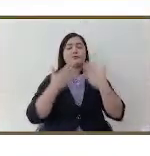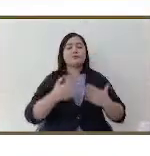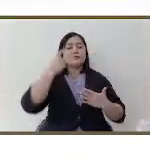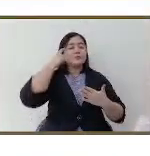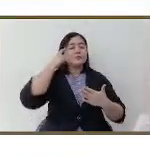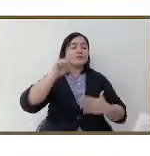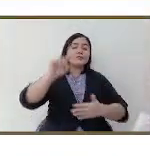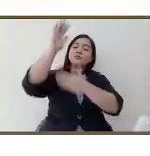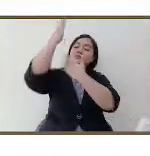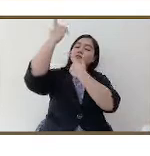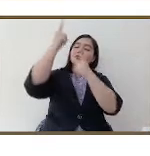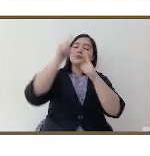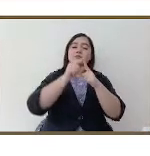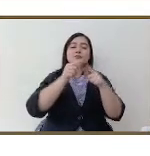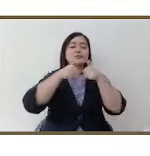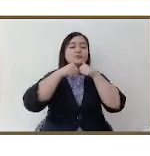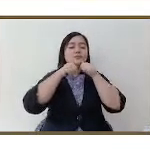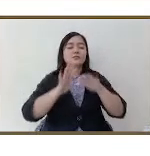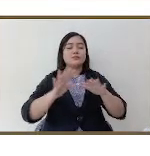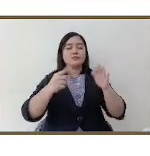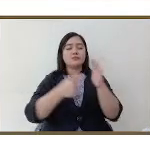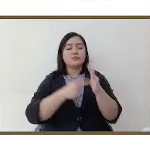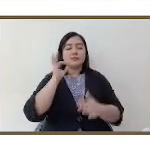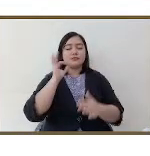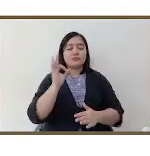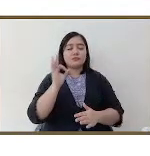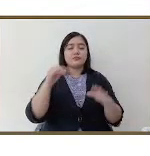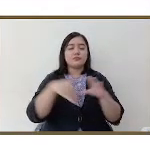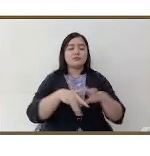Bless this message to the hearts of your people, please.